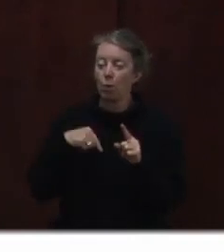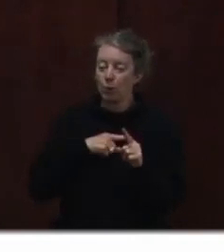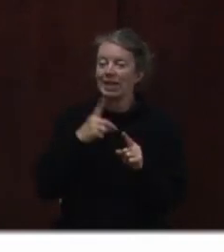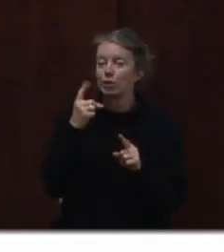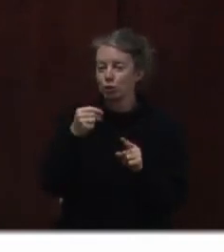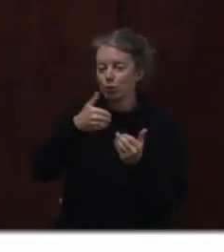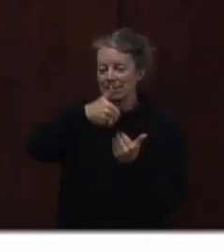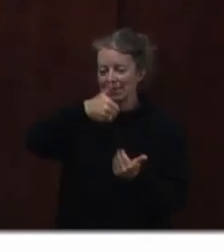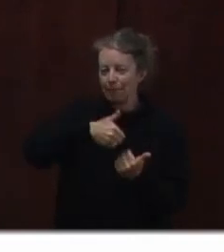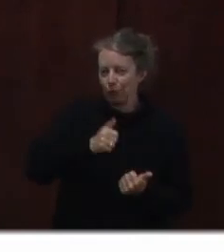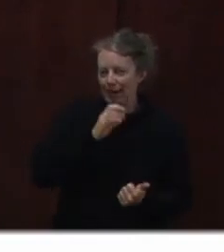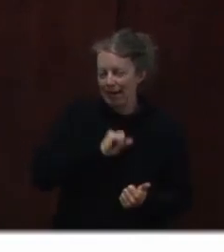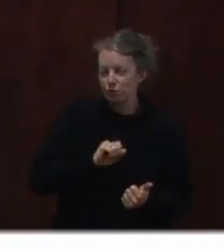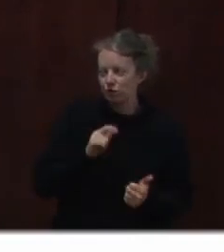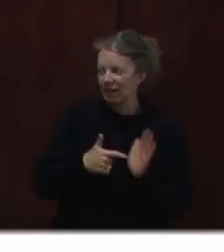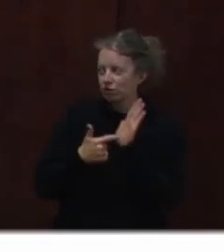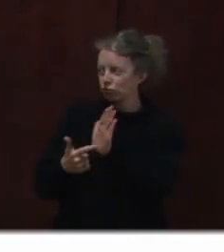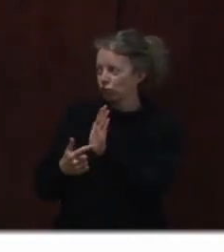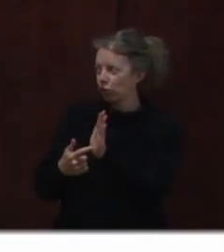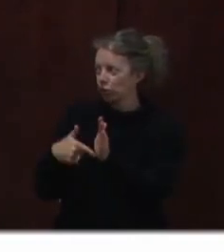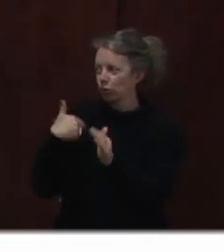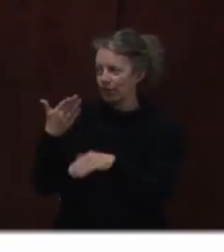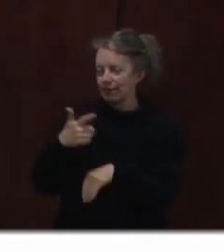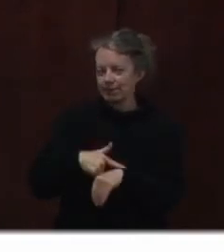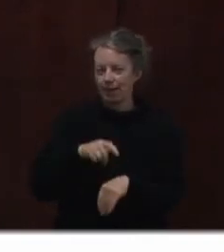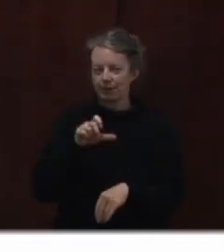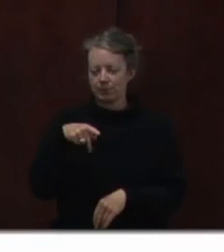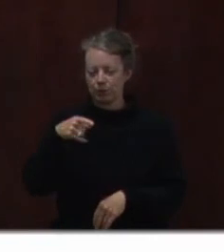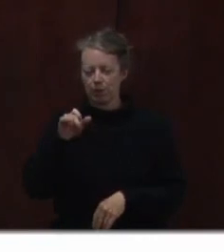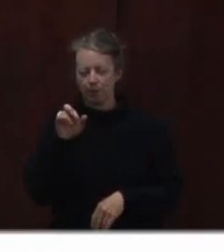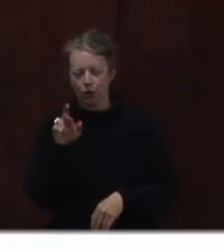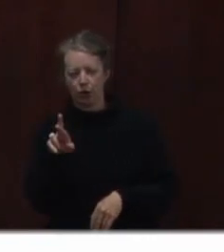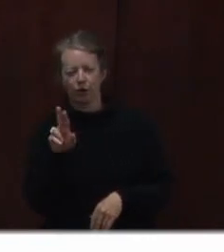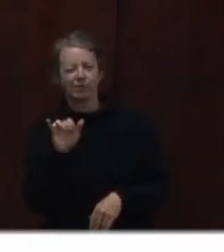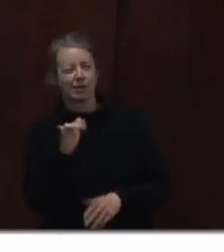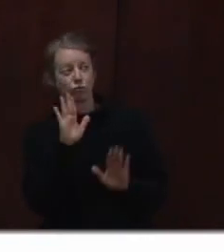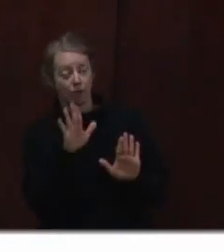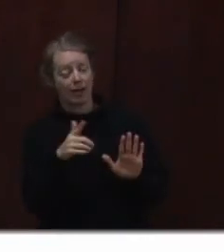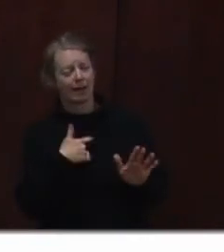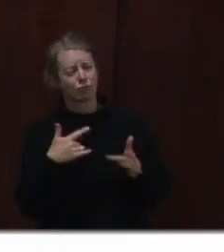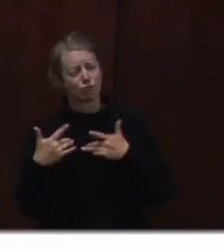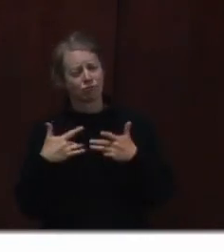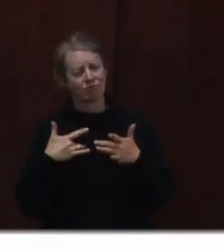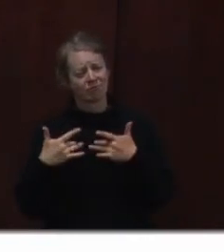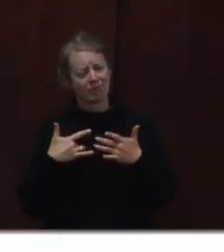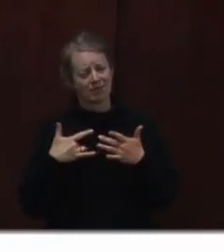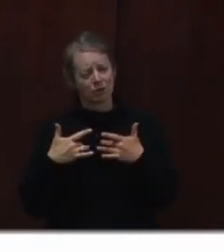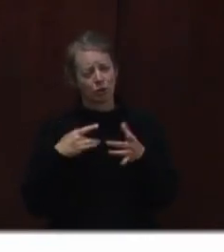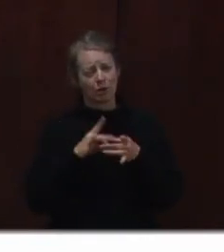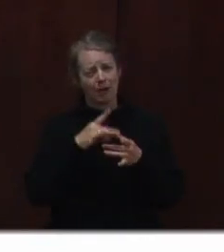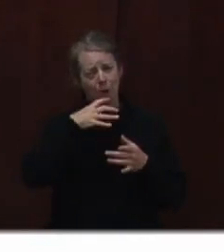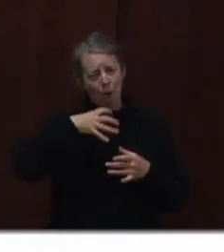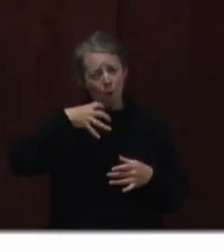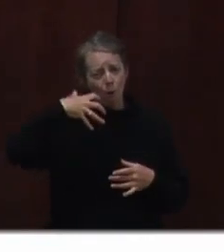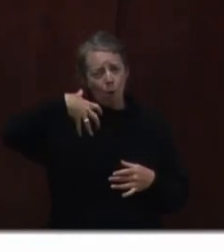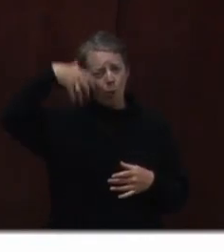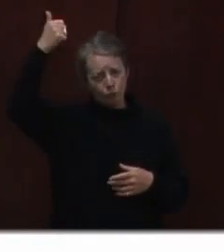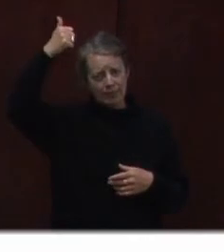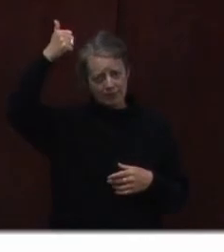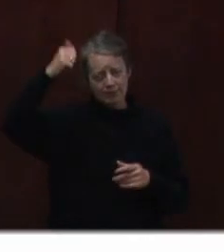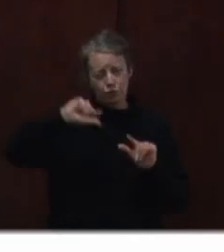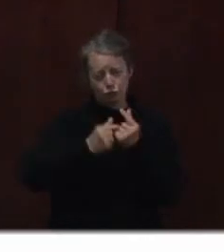stratified, and I can do that for you. That'd be great, because I guess I'm just generally worried about the older, the oldest population and